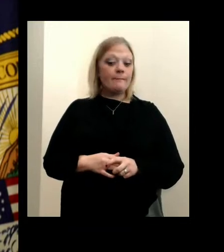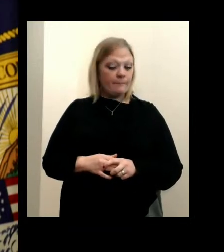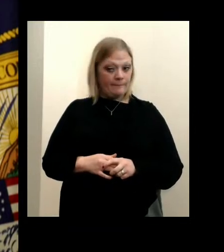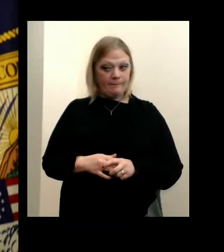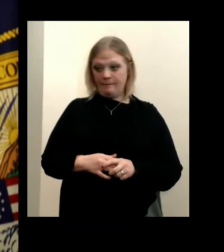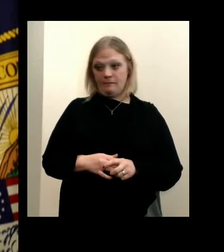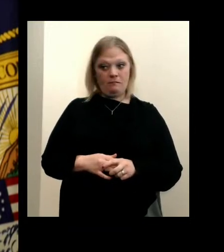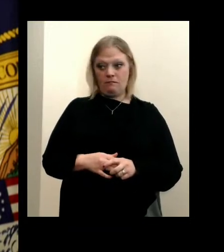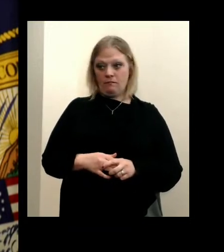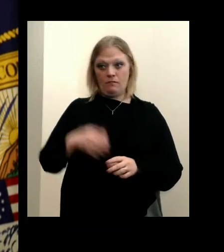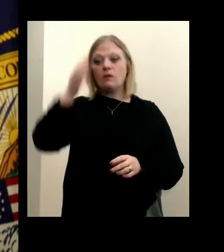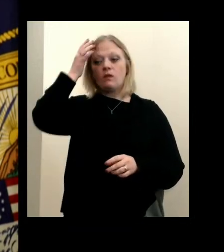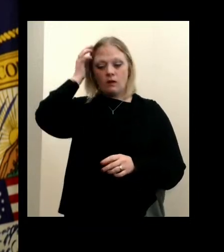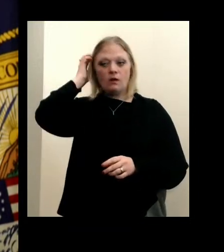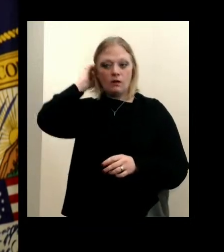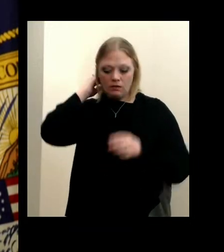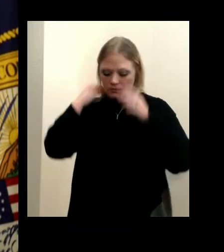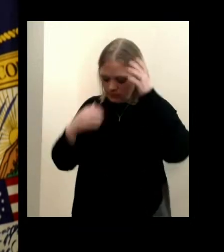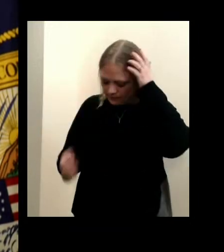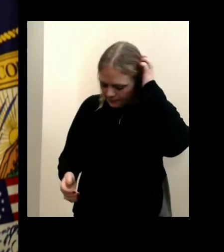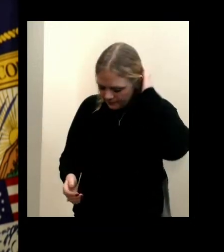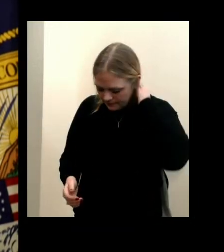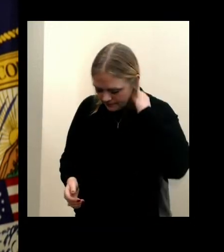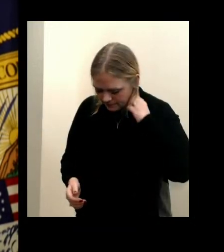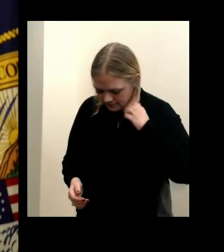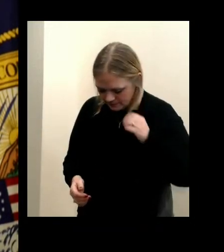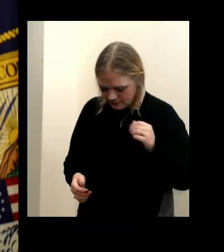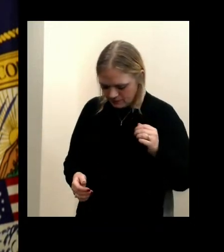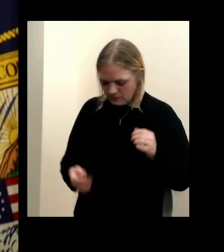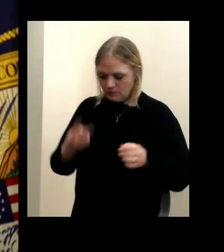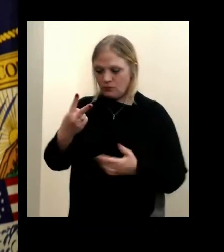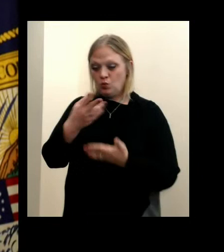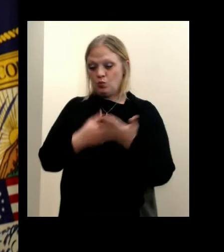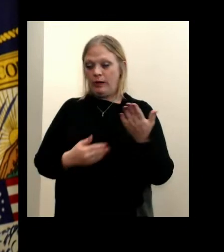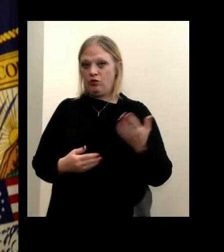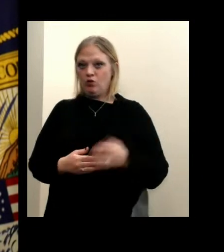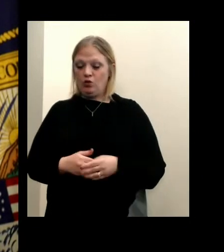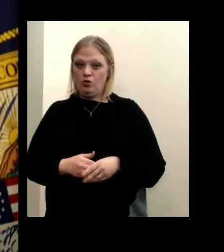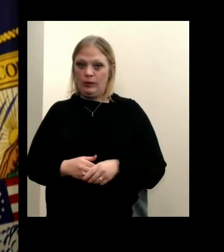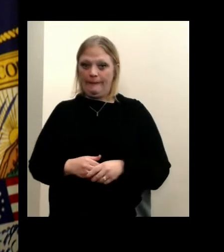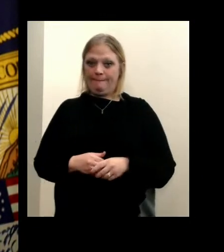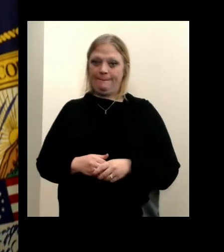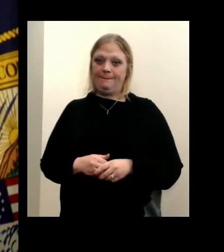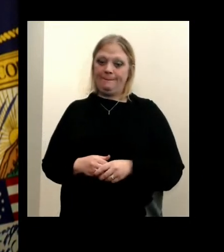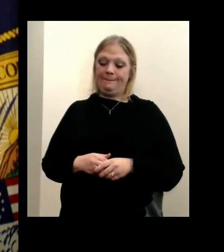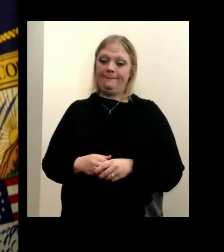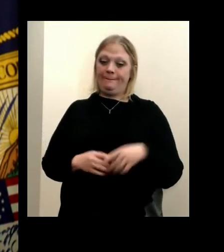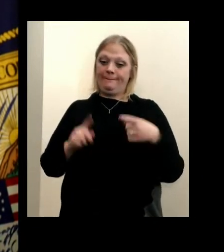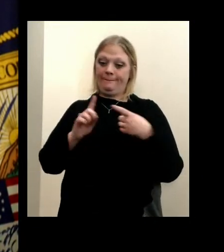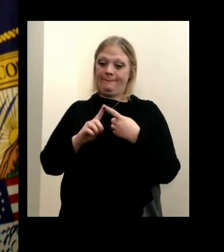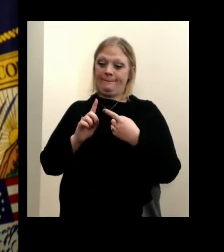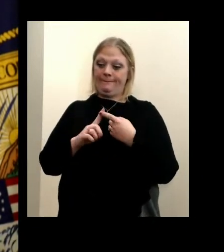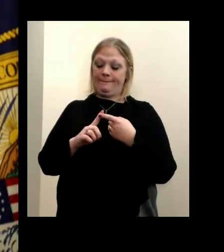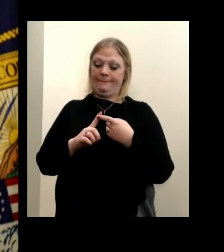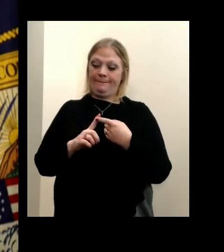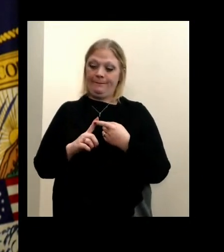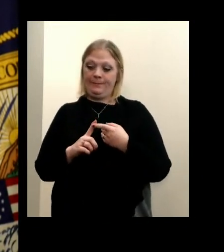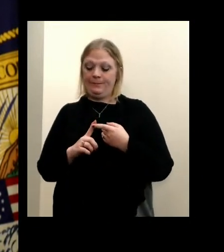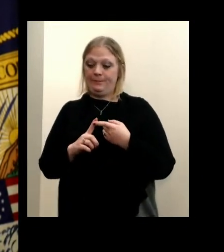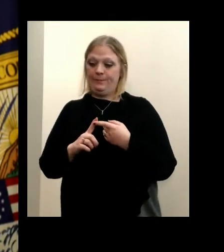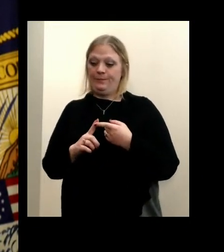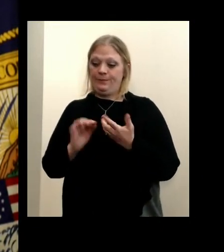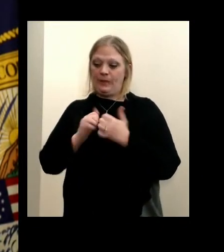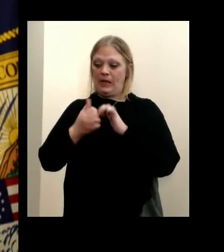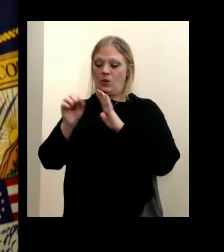Any other questions? Thanks, Mark. Yeah, I have a two-parter here. So I guess number one in this question is, how did the